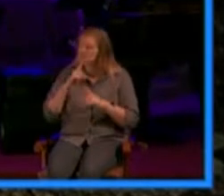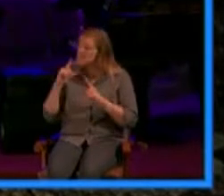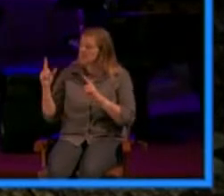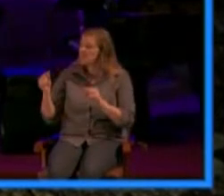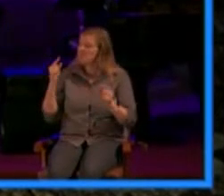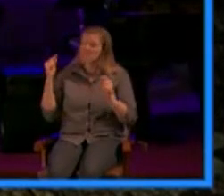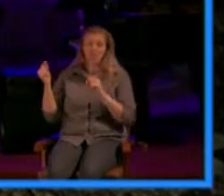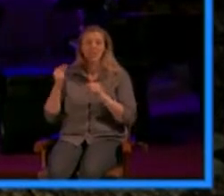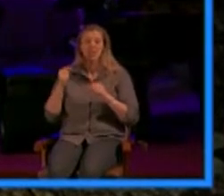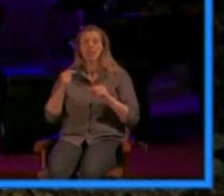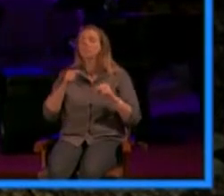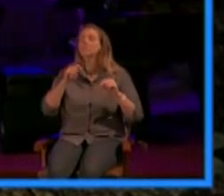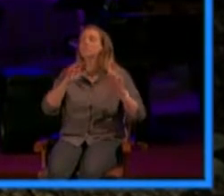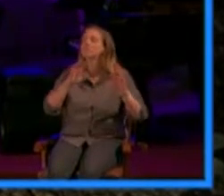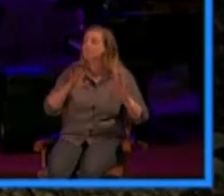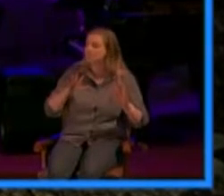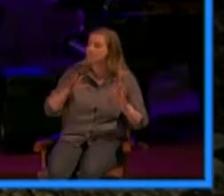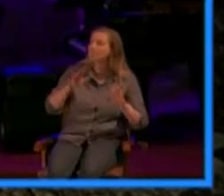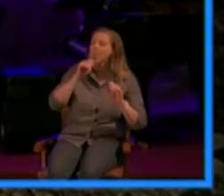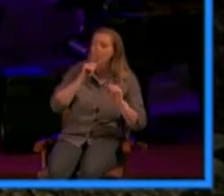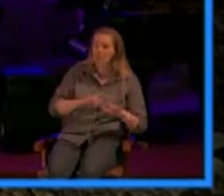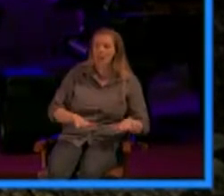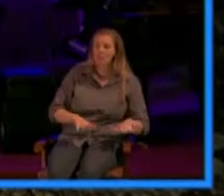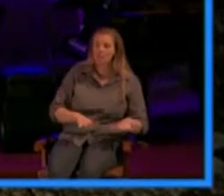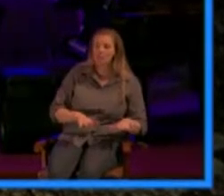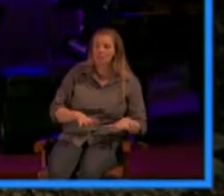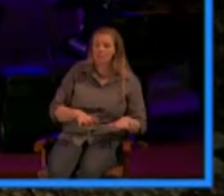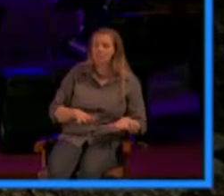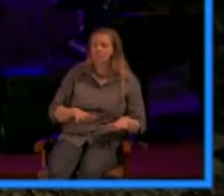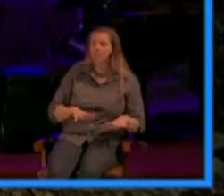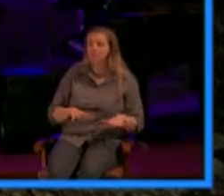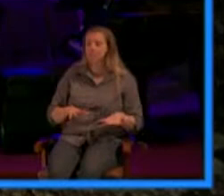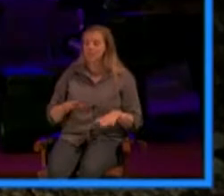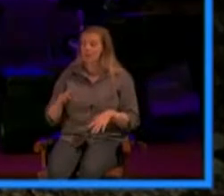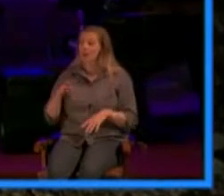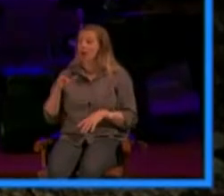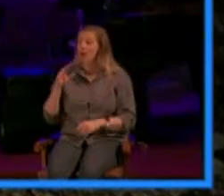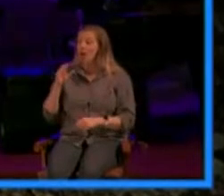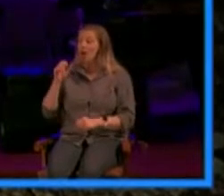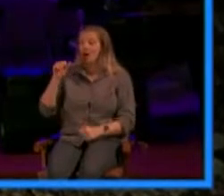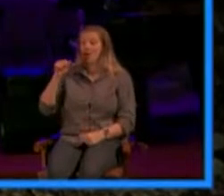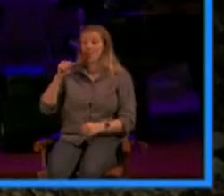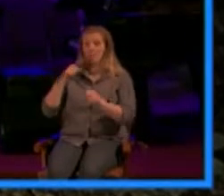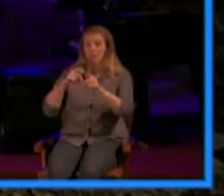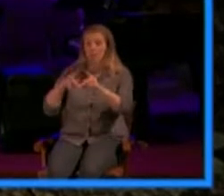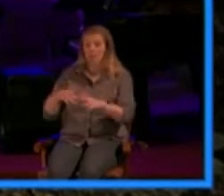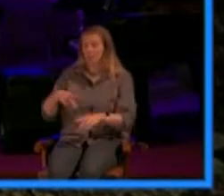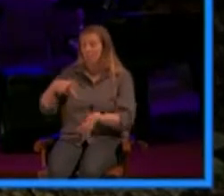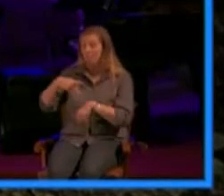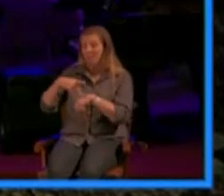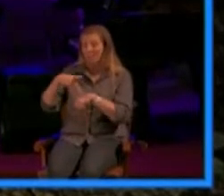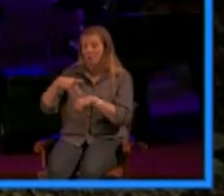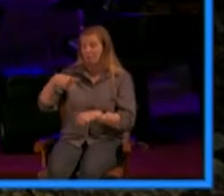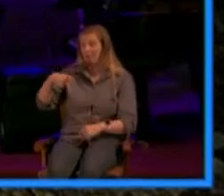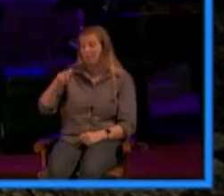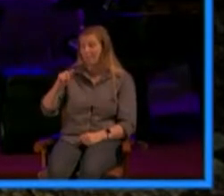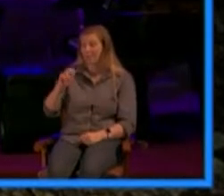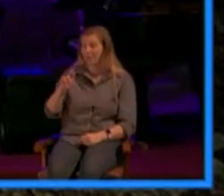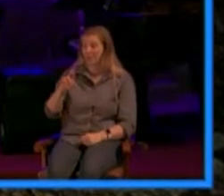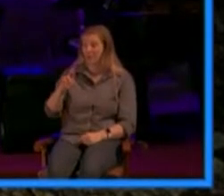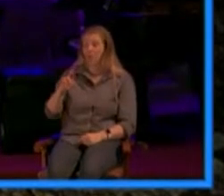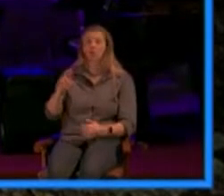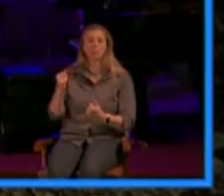then the Apostle Peter also affirms this reality in 1 Peter chapter 4, beginning in verse 12. He says it this way,